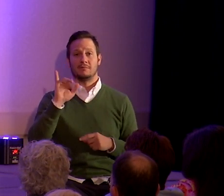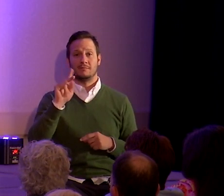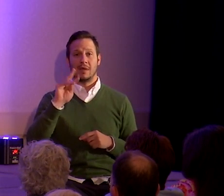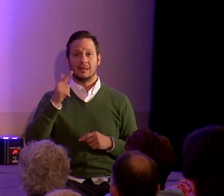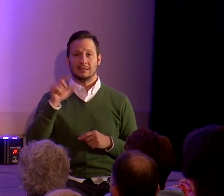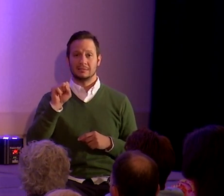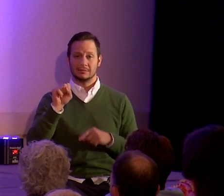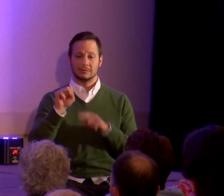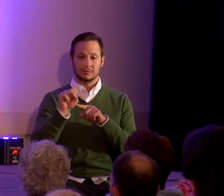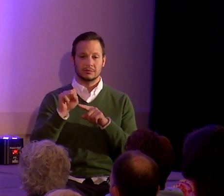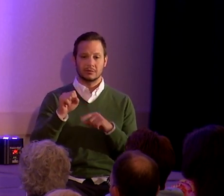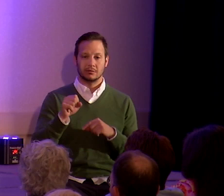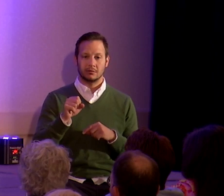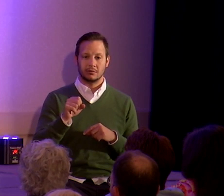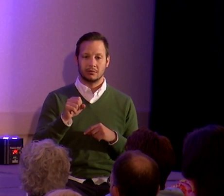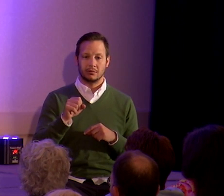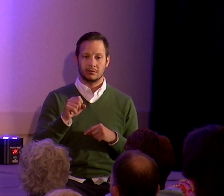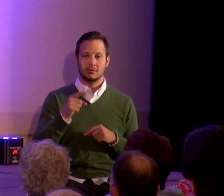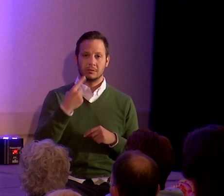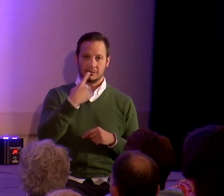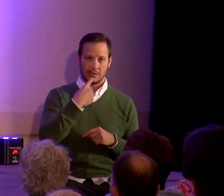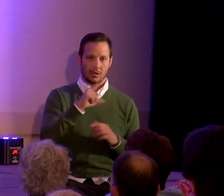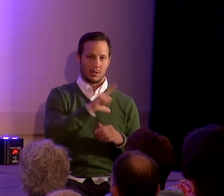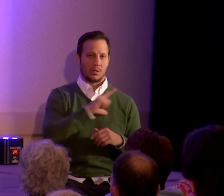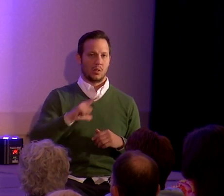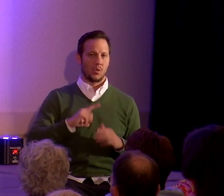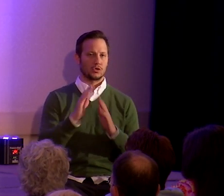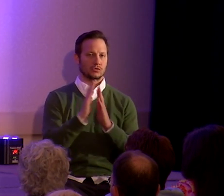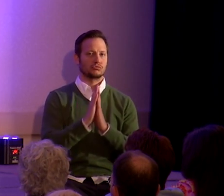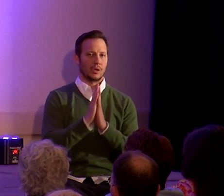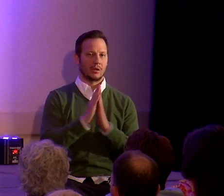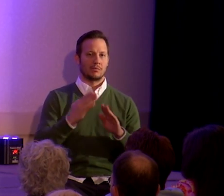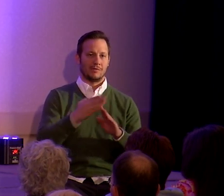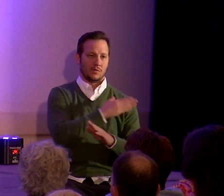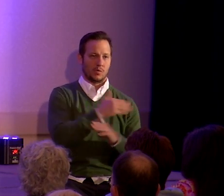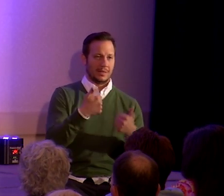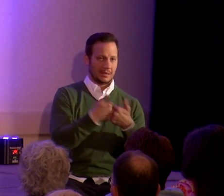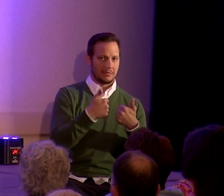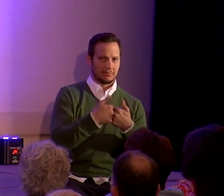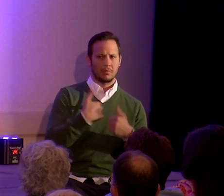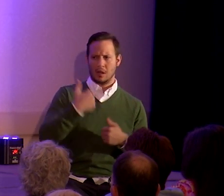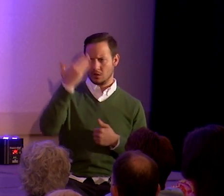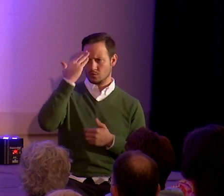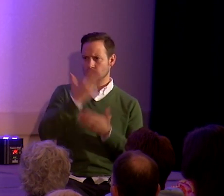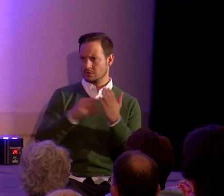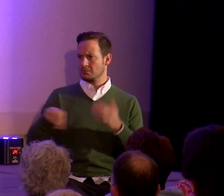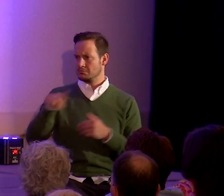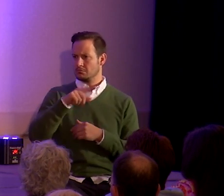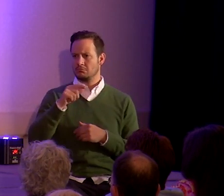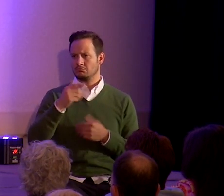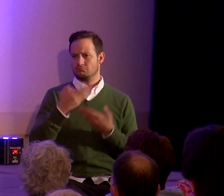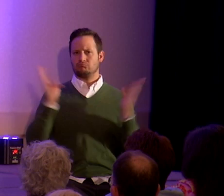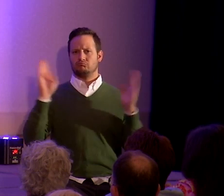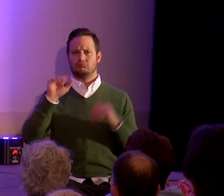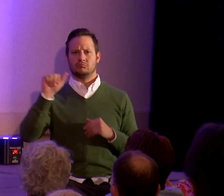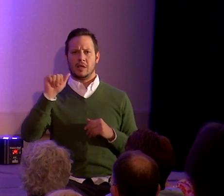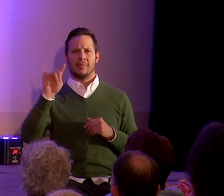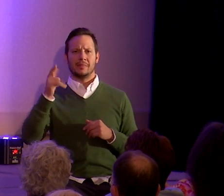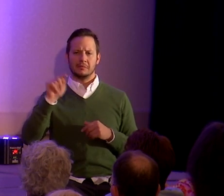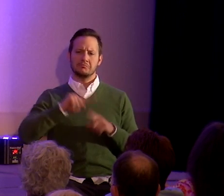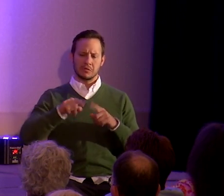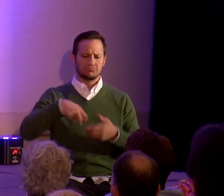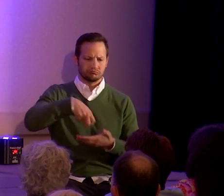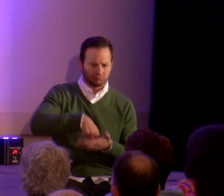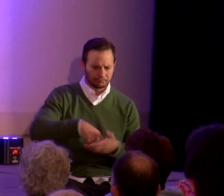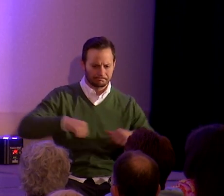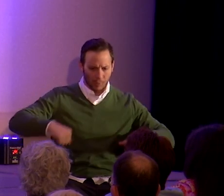they had a you know, they'd say the Lord's Prayer before every game. And I knew guys on the team who were openly atheists. They, you know, they'd kneel down and hold